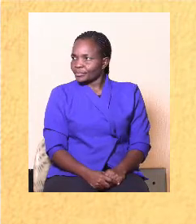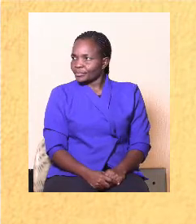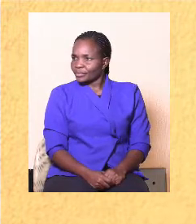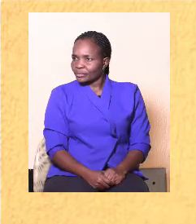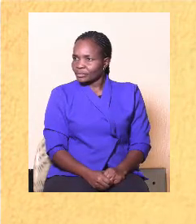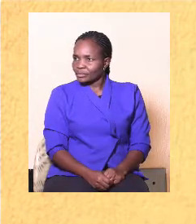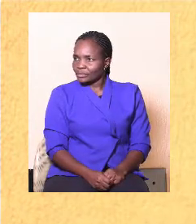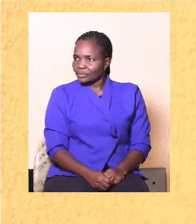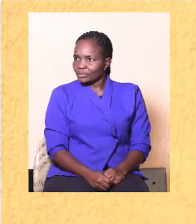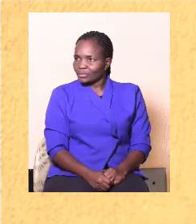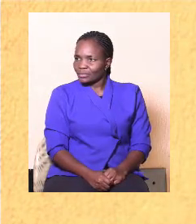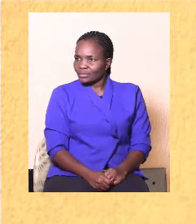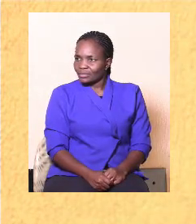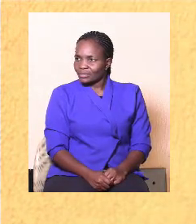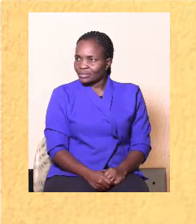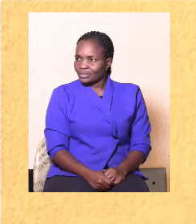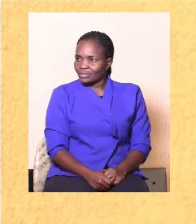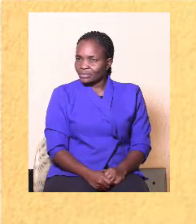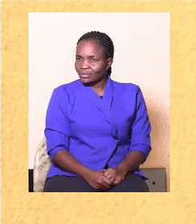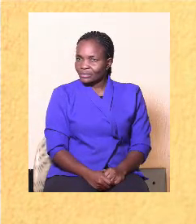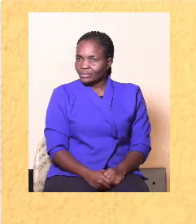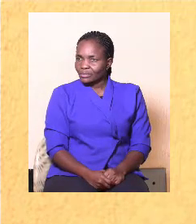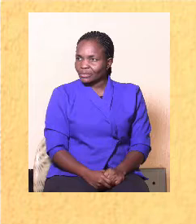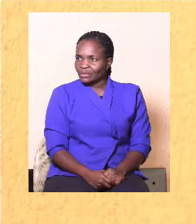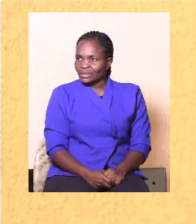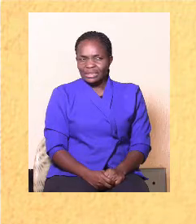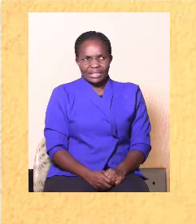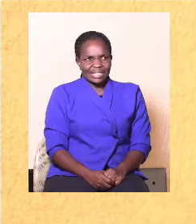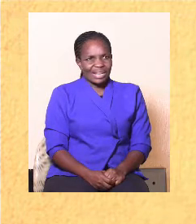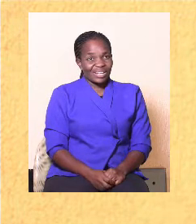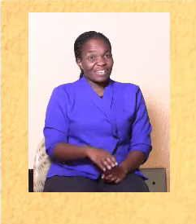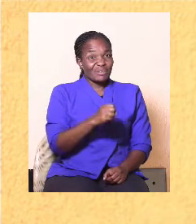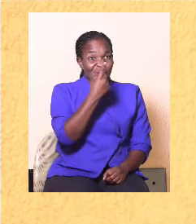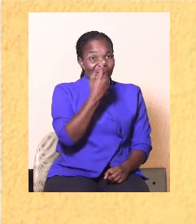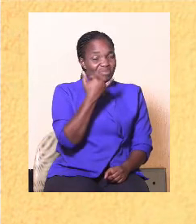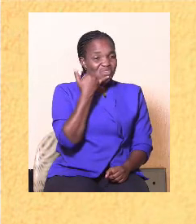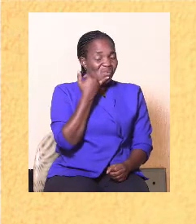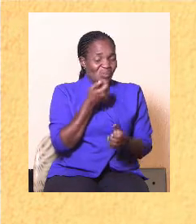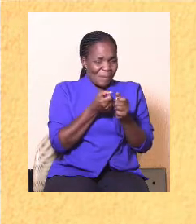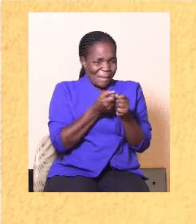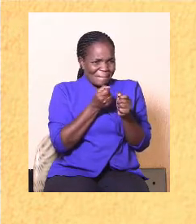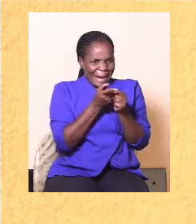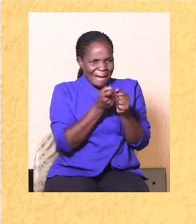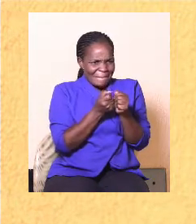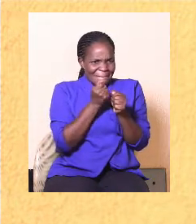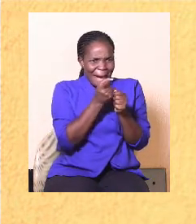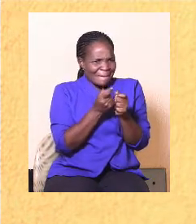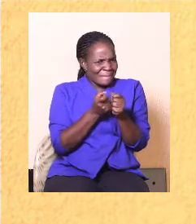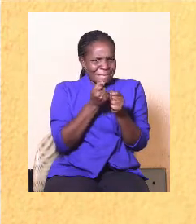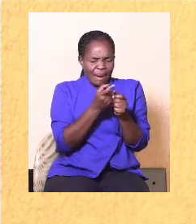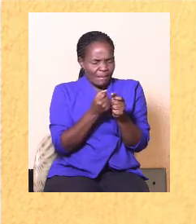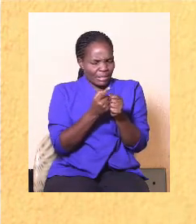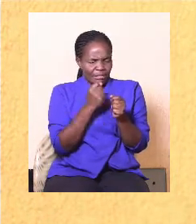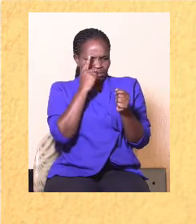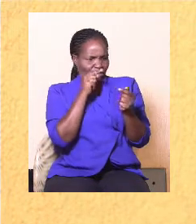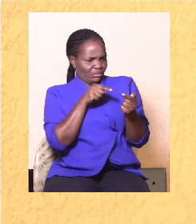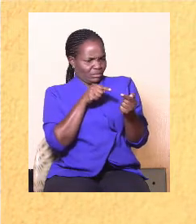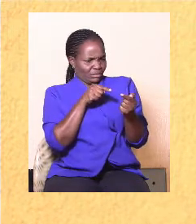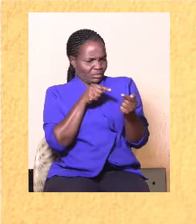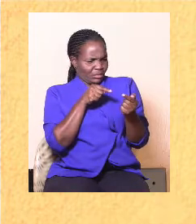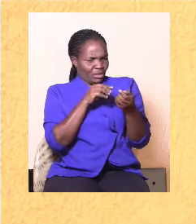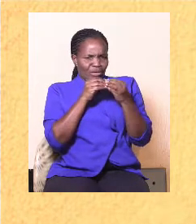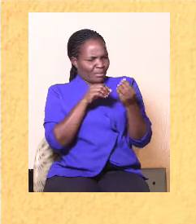see a cell phone that is going to send a lot of messages, we may start to investigate that cell